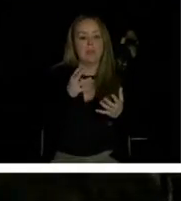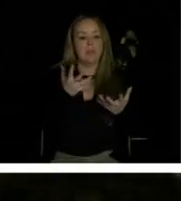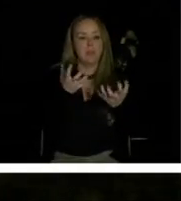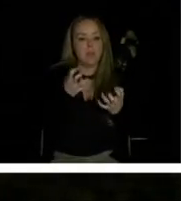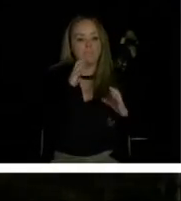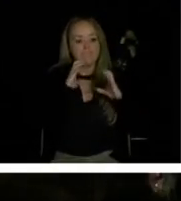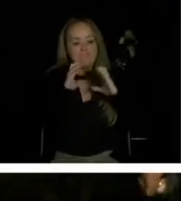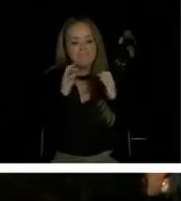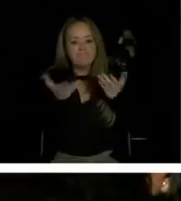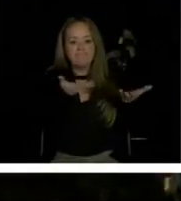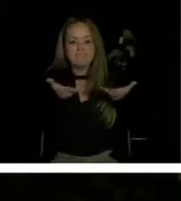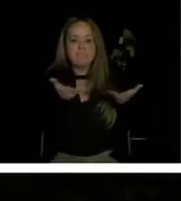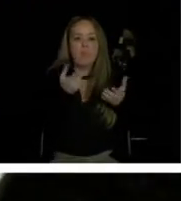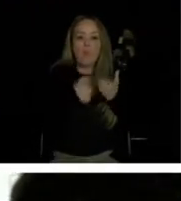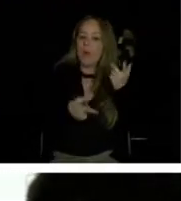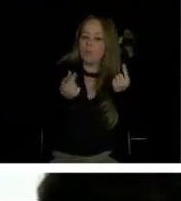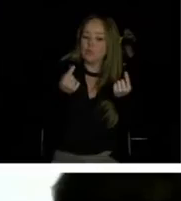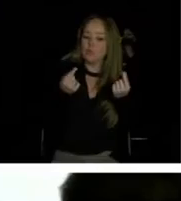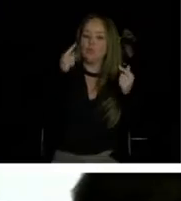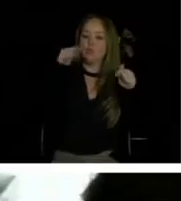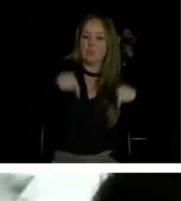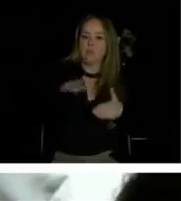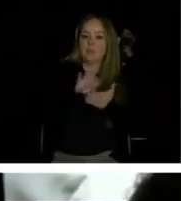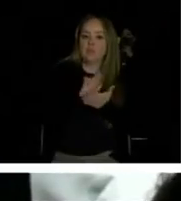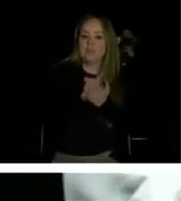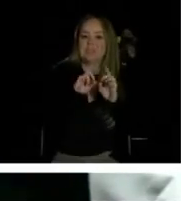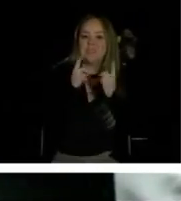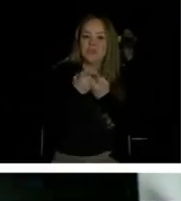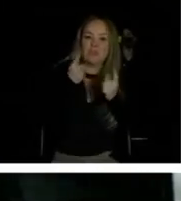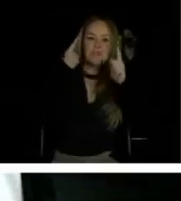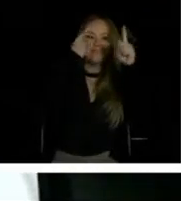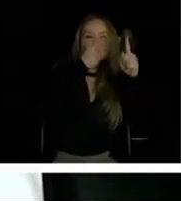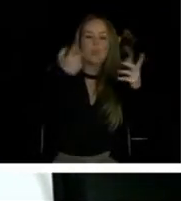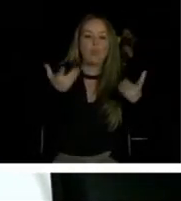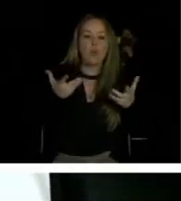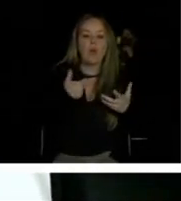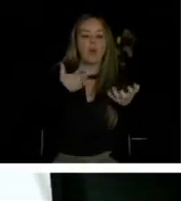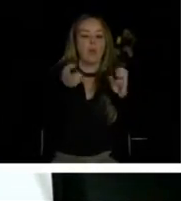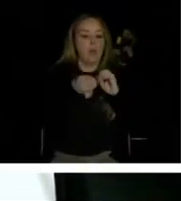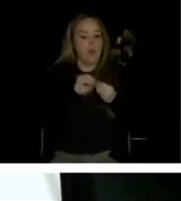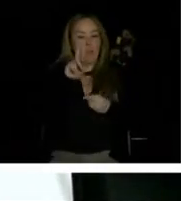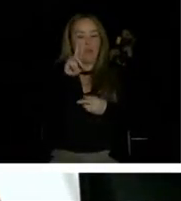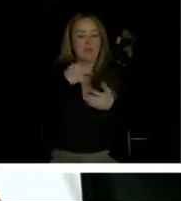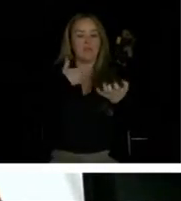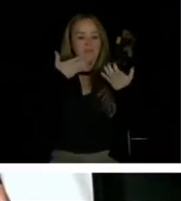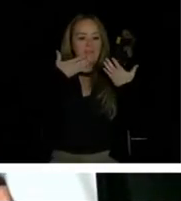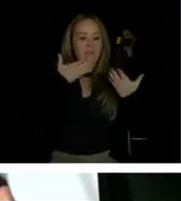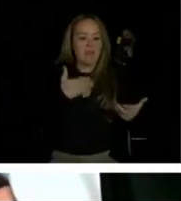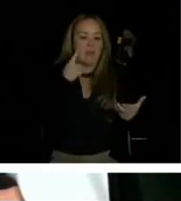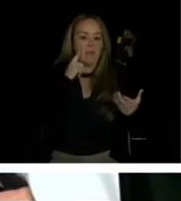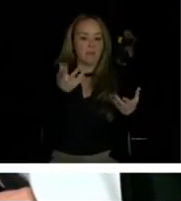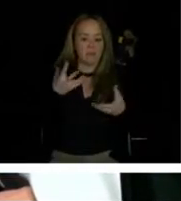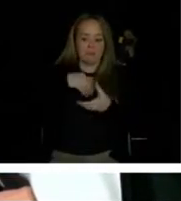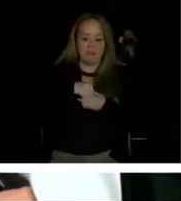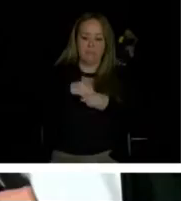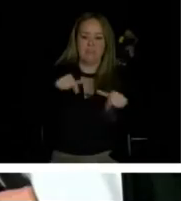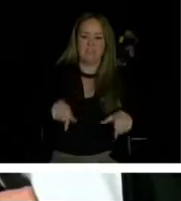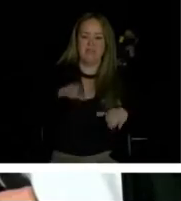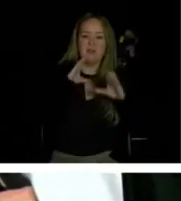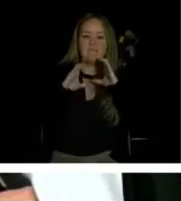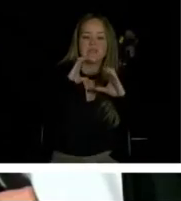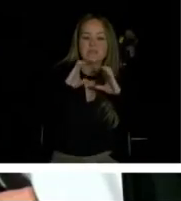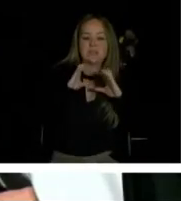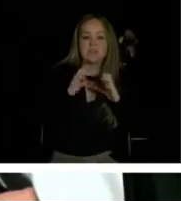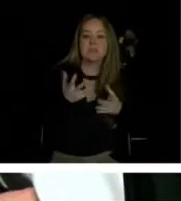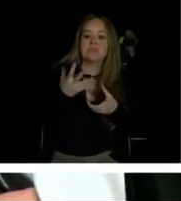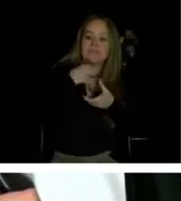conversation about where we want this school district to go. So, number one, I want to thank you for agreeing to be part of this conversation